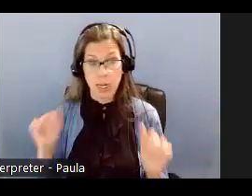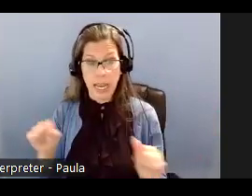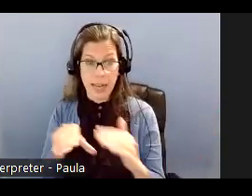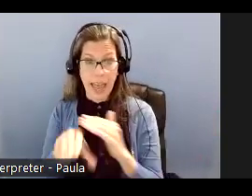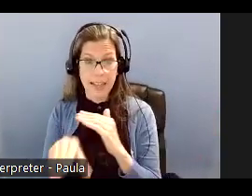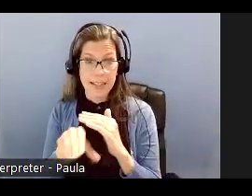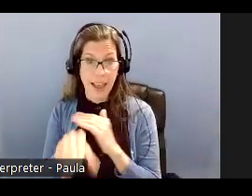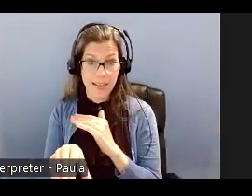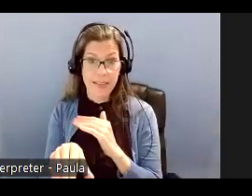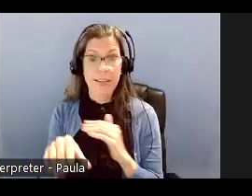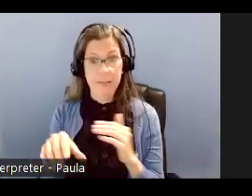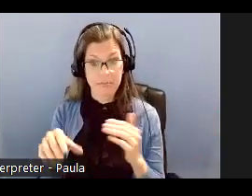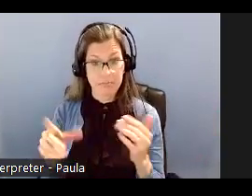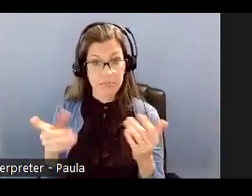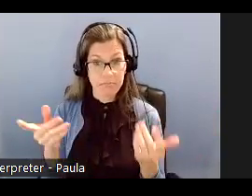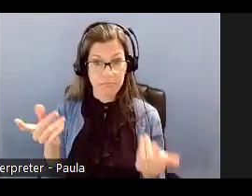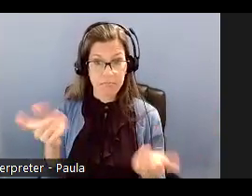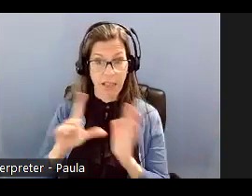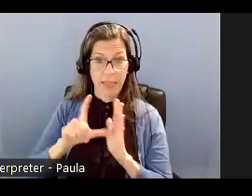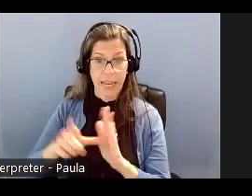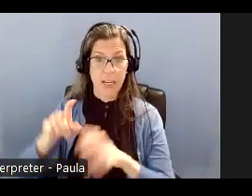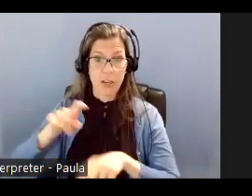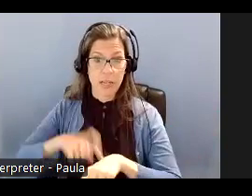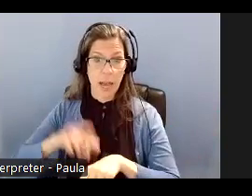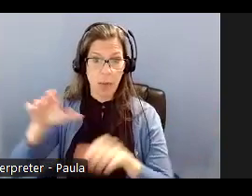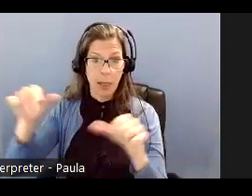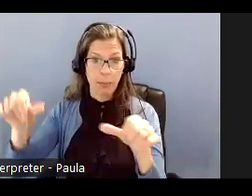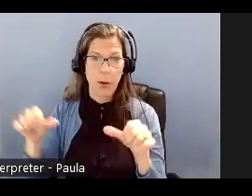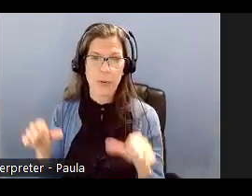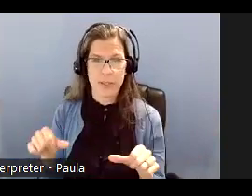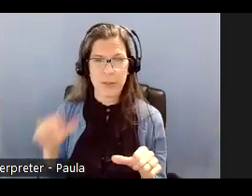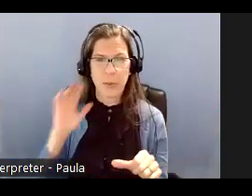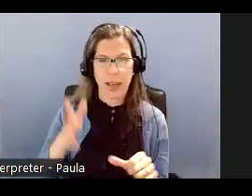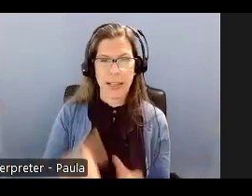to any and all who want to access them on our web page.